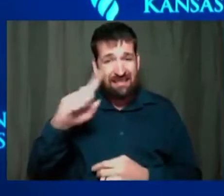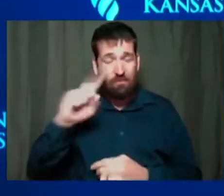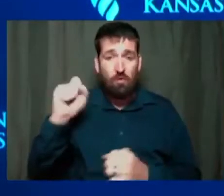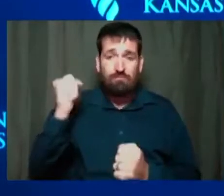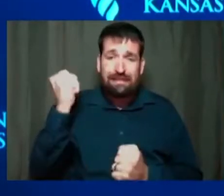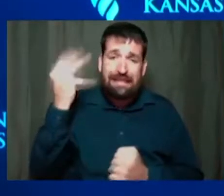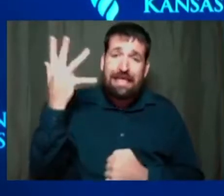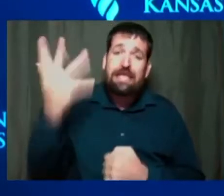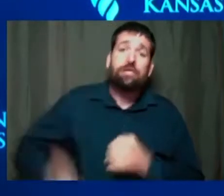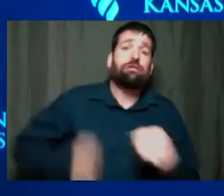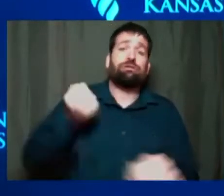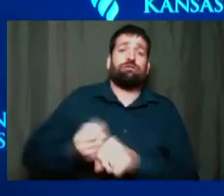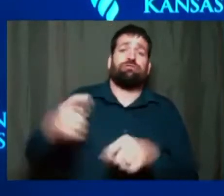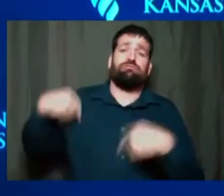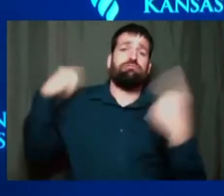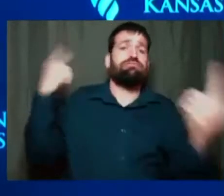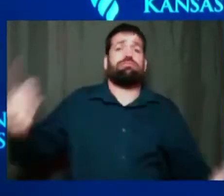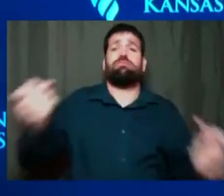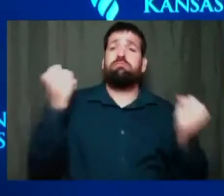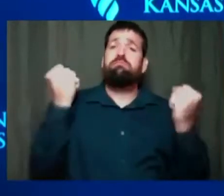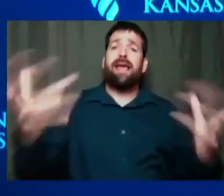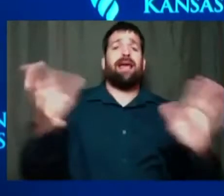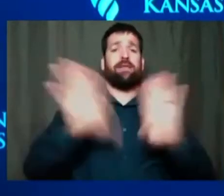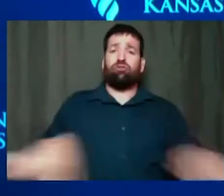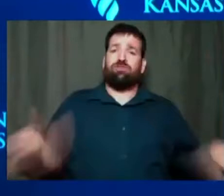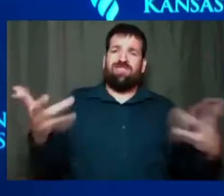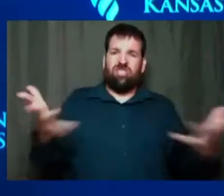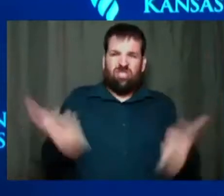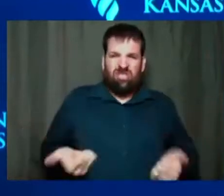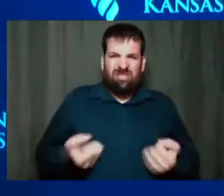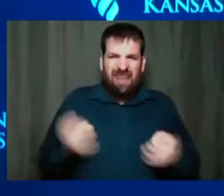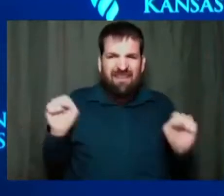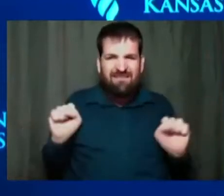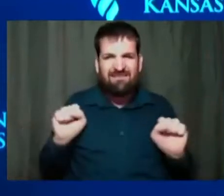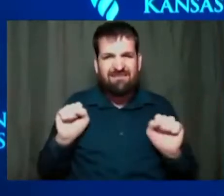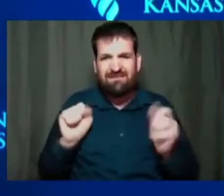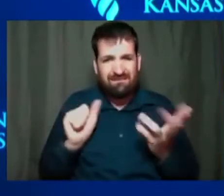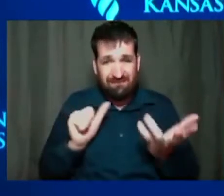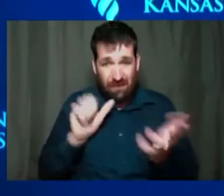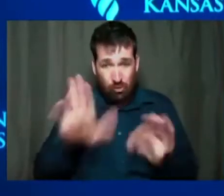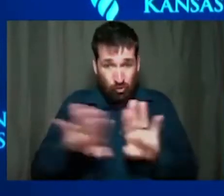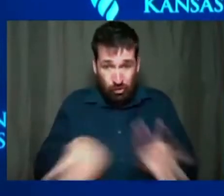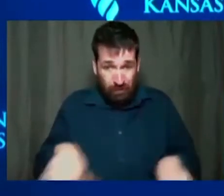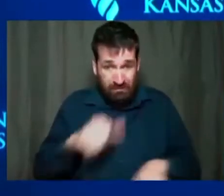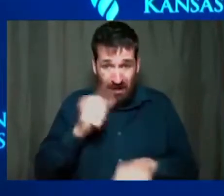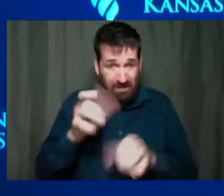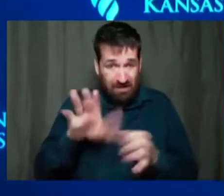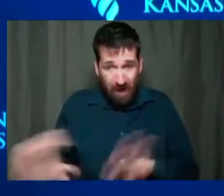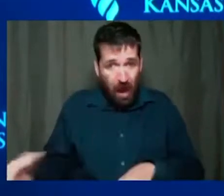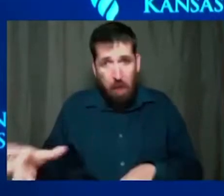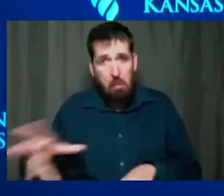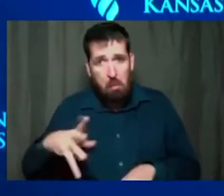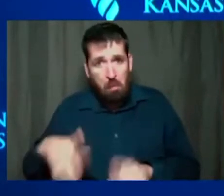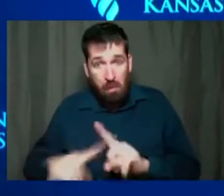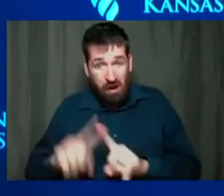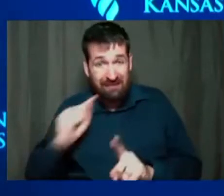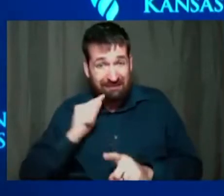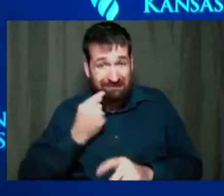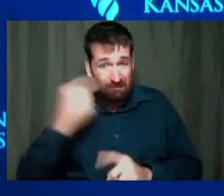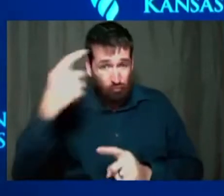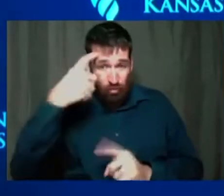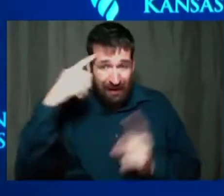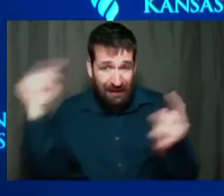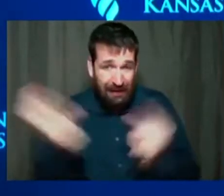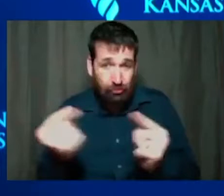so many children's lives. Even if your child doesn't die, do you really want your child to have significant brain injury or other health, be compromised of